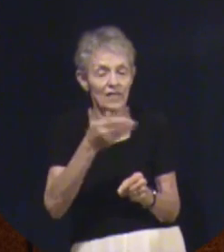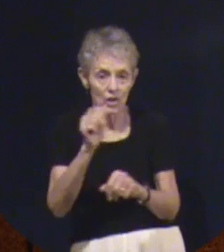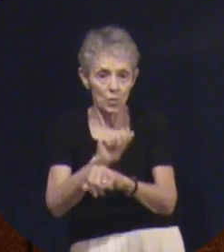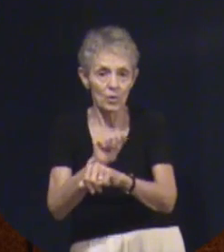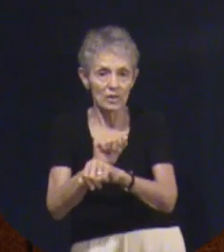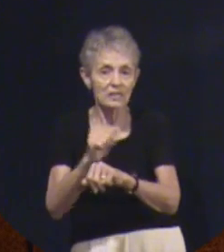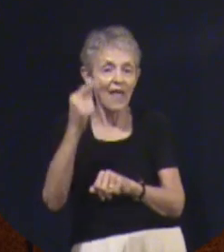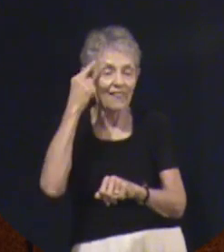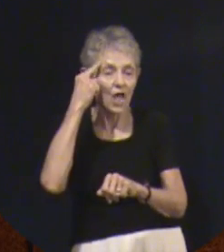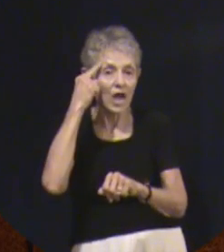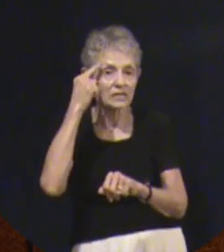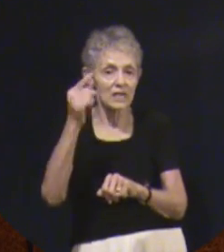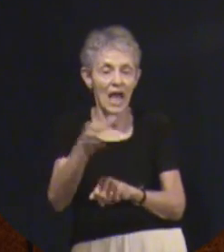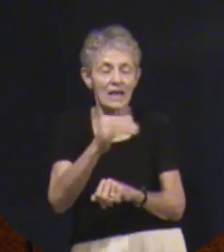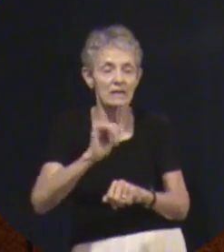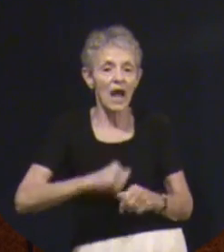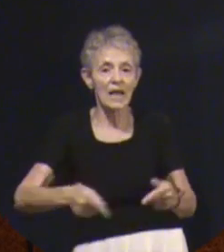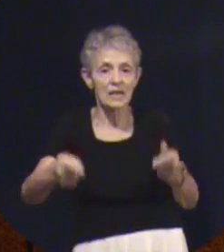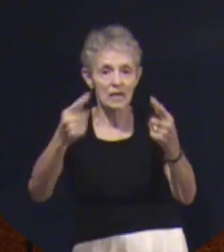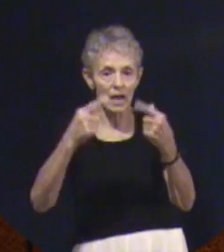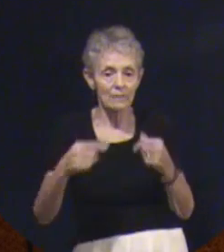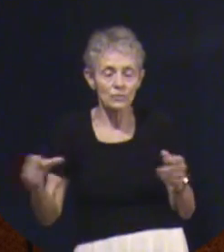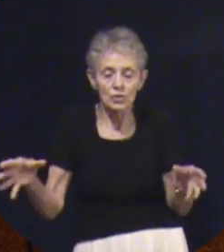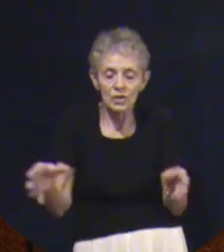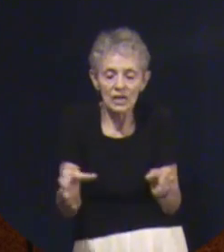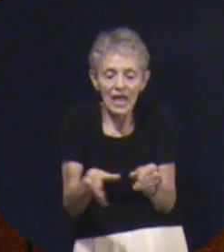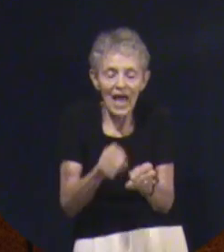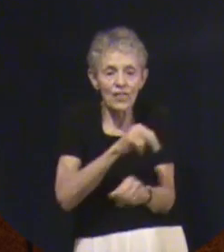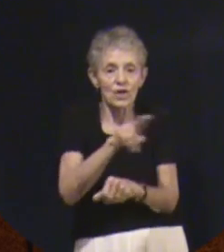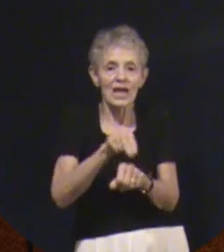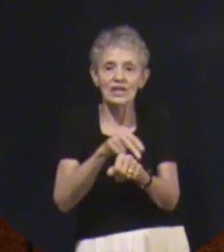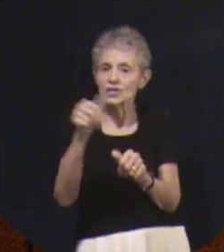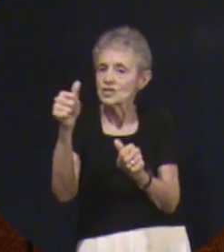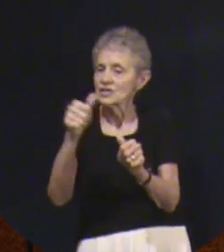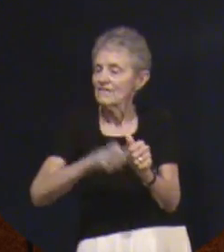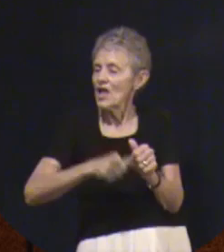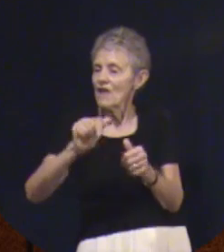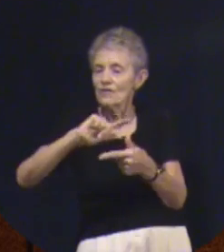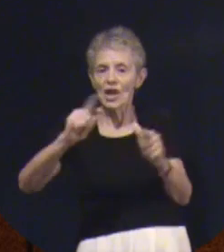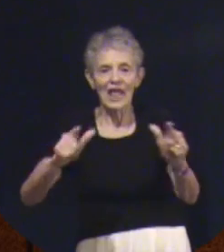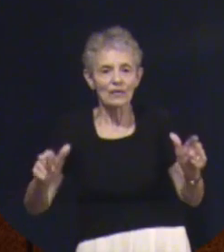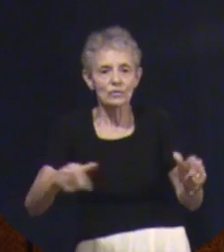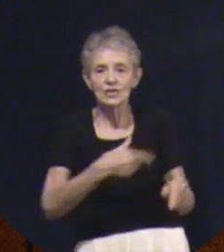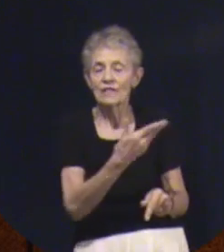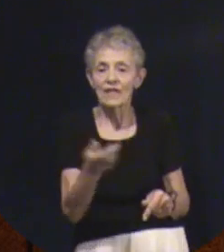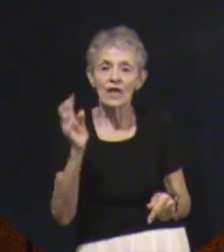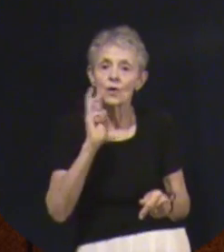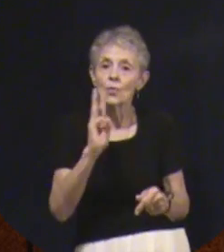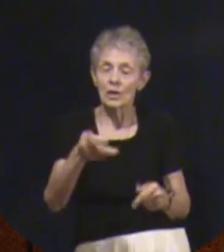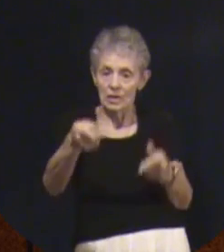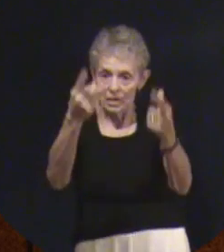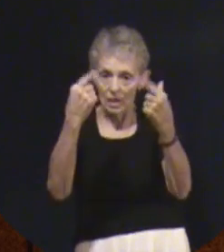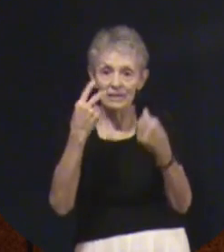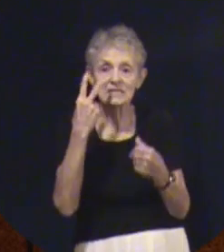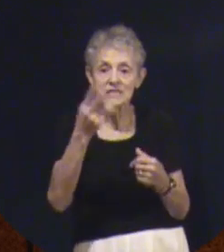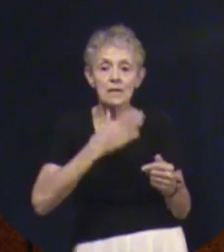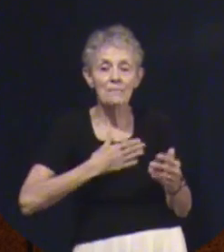their thoughts, and I come together nations of every language. They shall come and see my